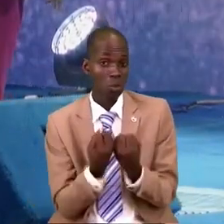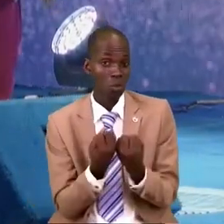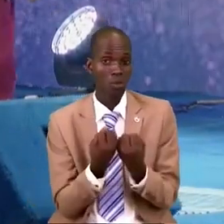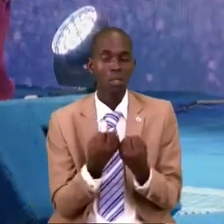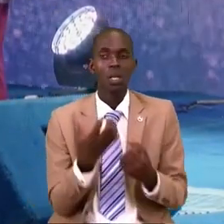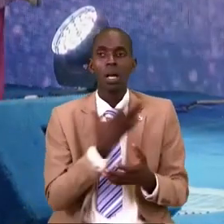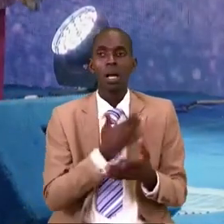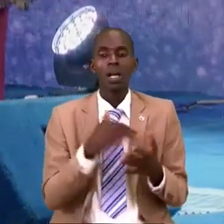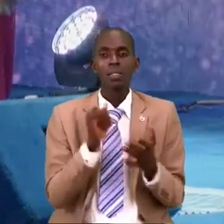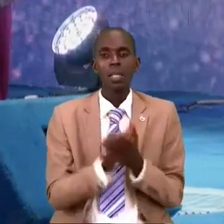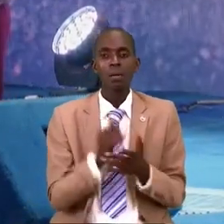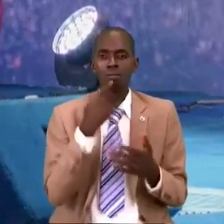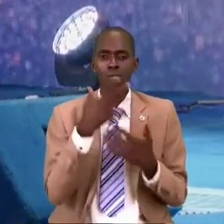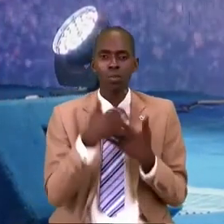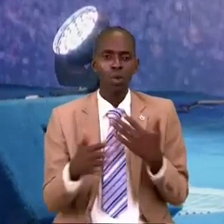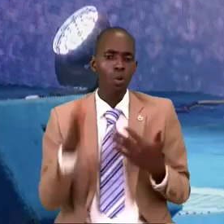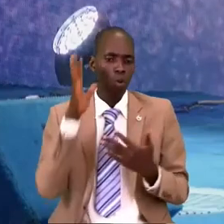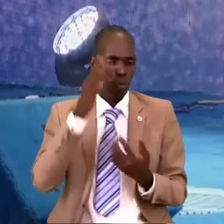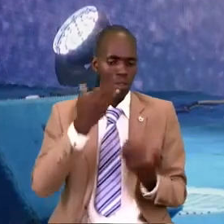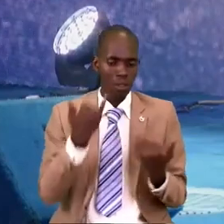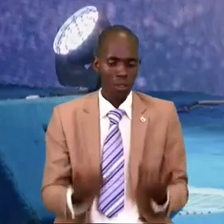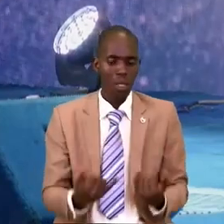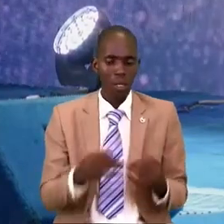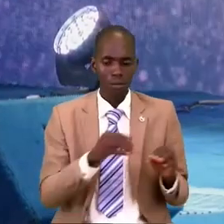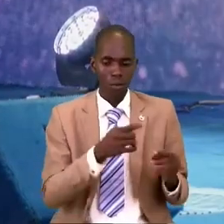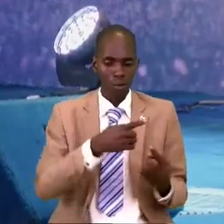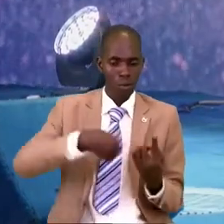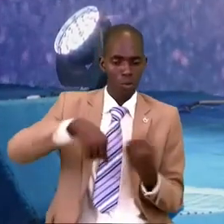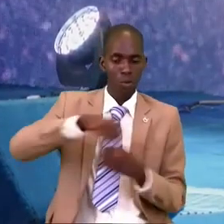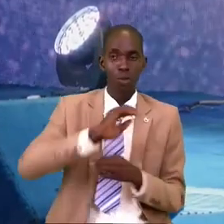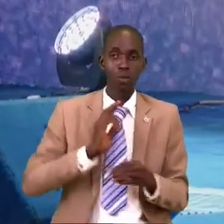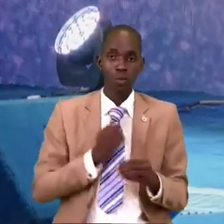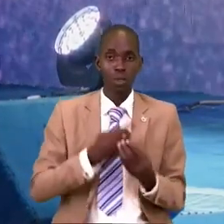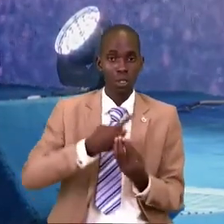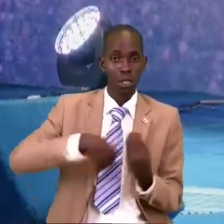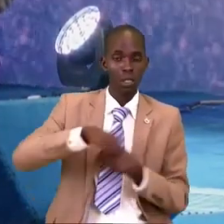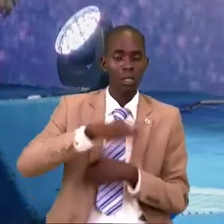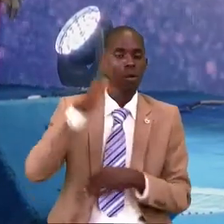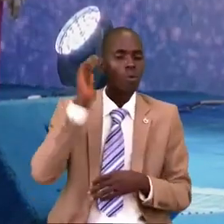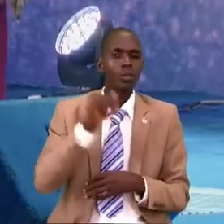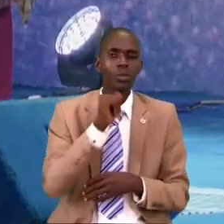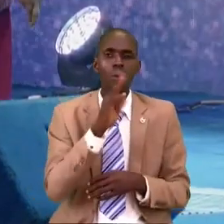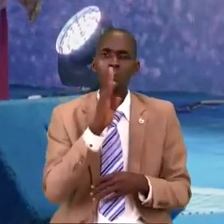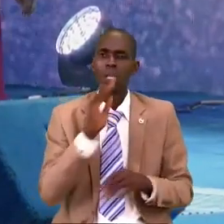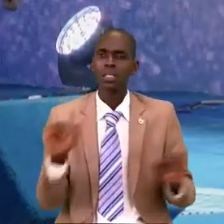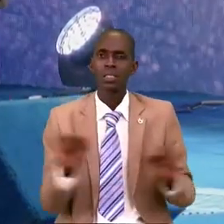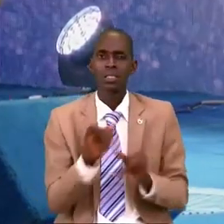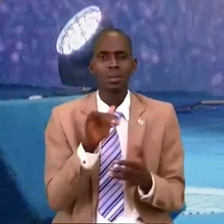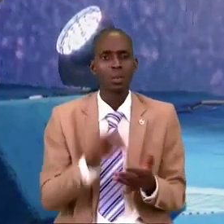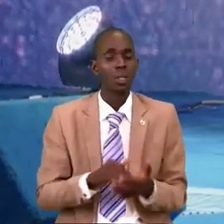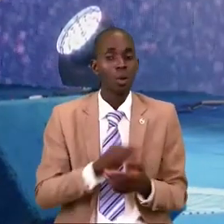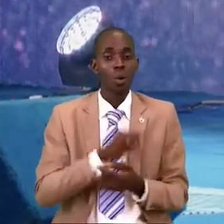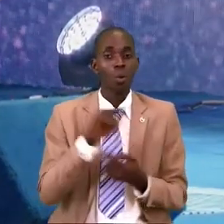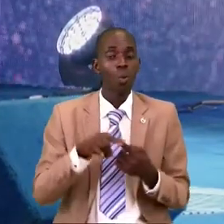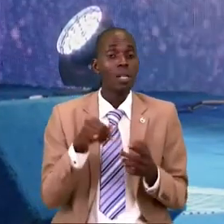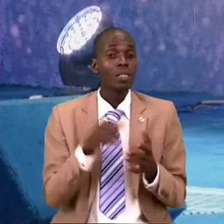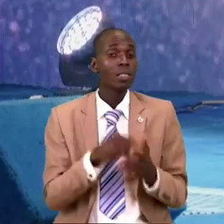it says this is solution ground, and you will not